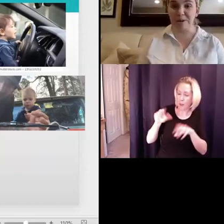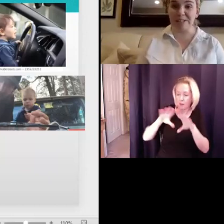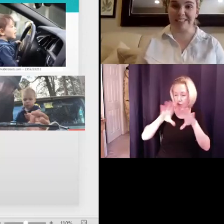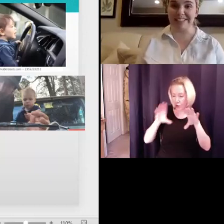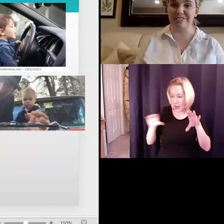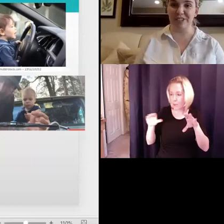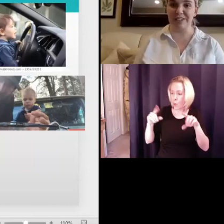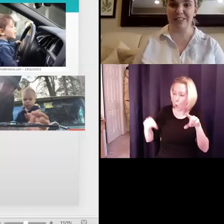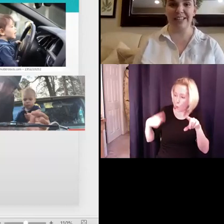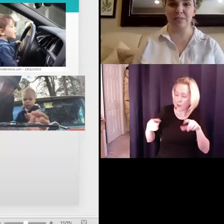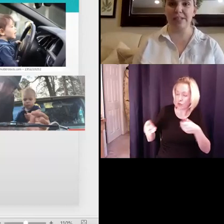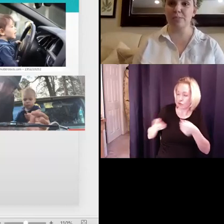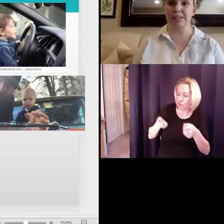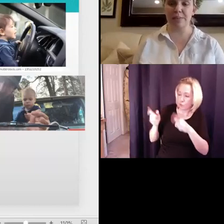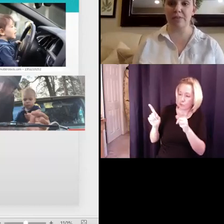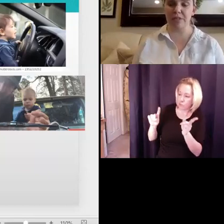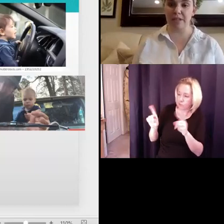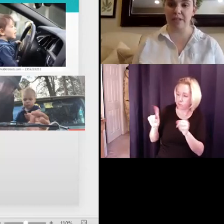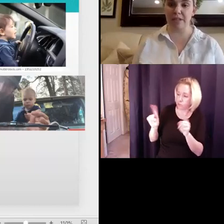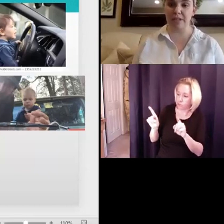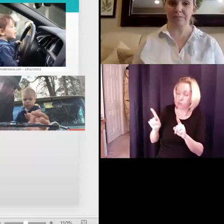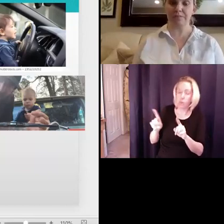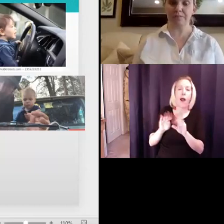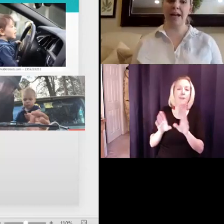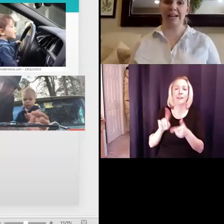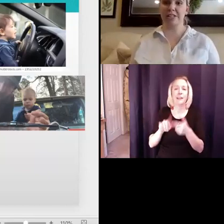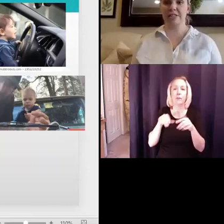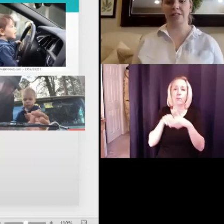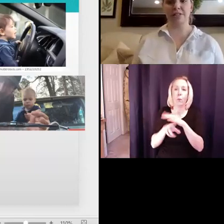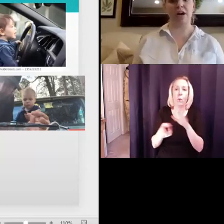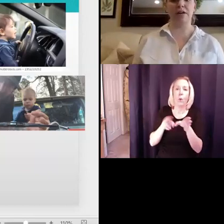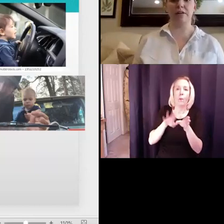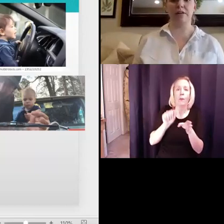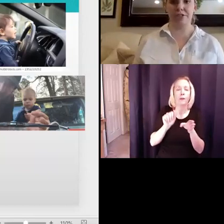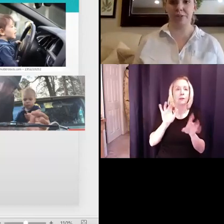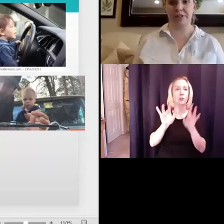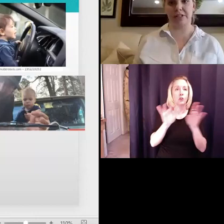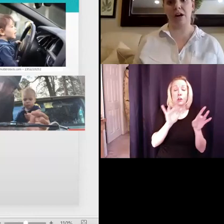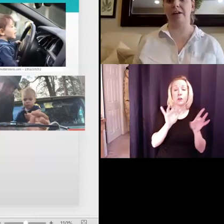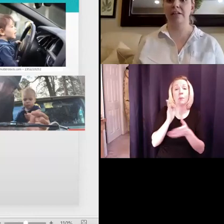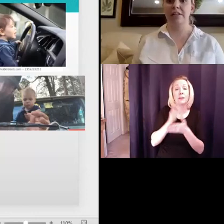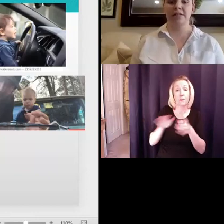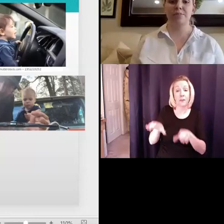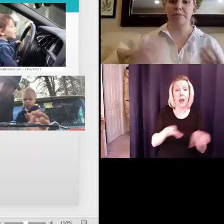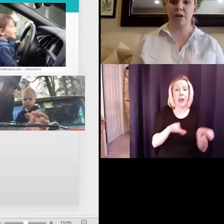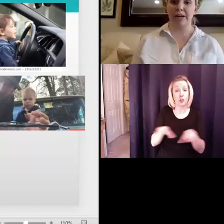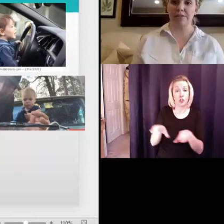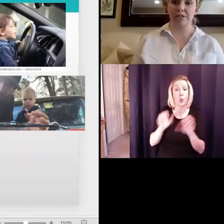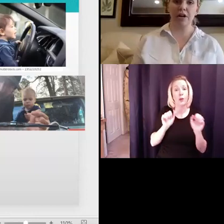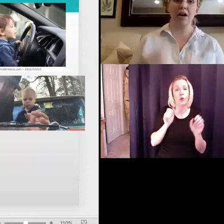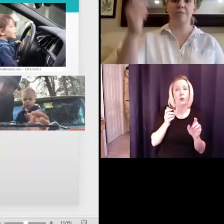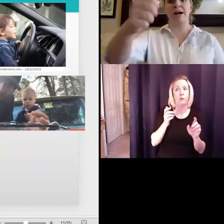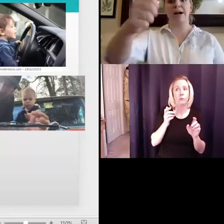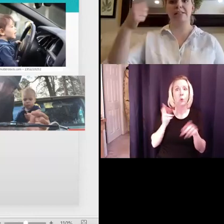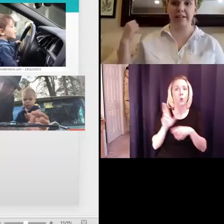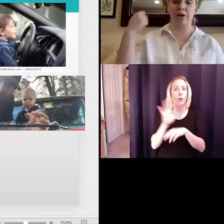out to a bus and feel everything on the bus, but some of the actions in the song we could do with their car. Maybe going out to the